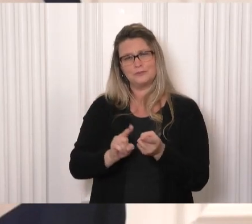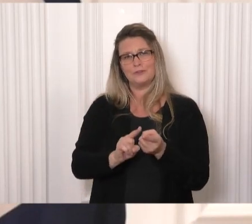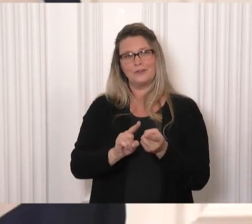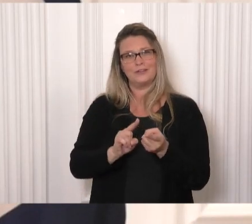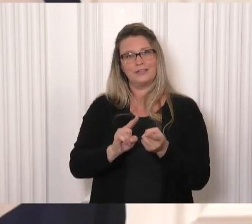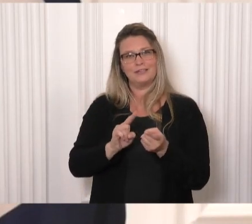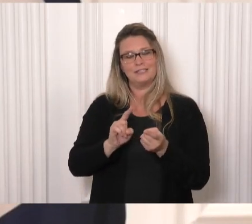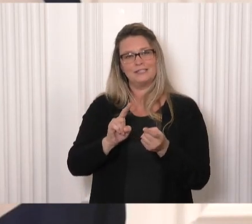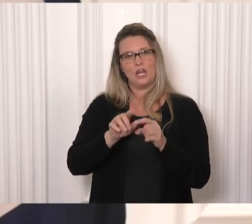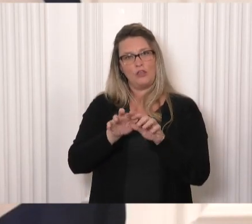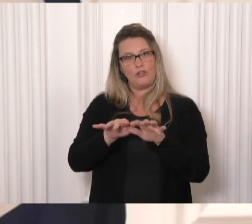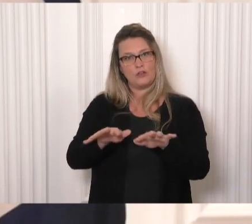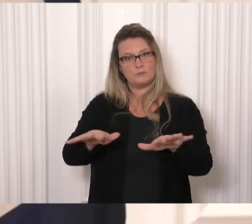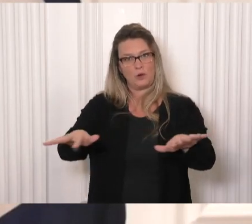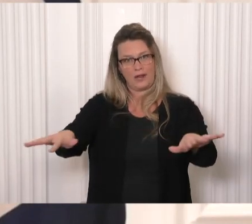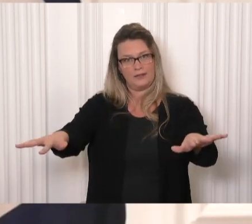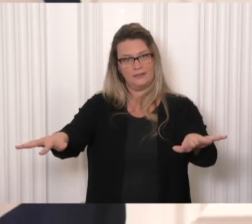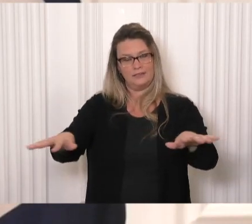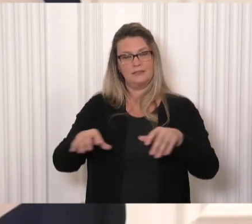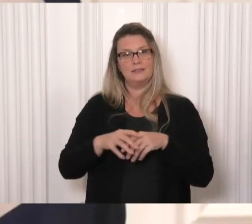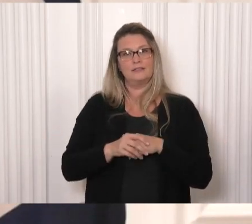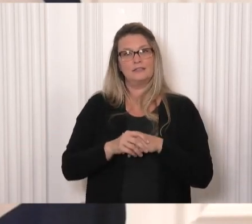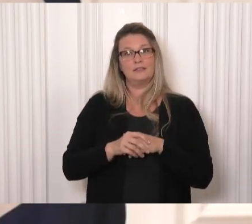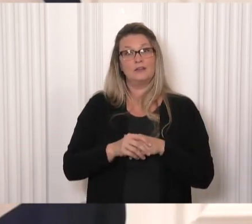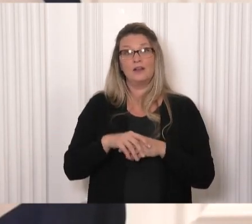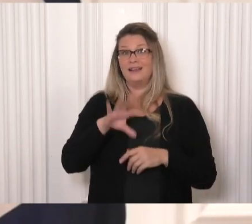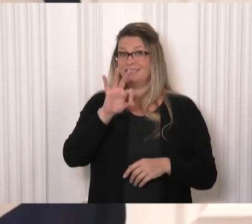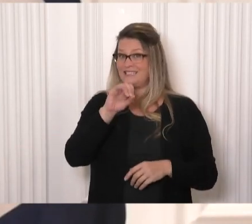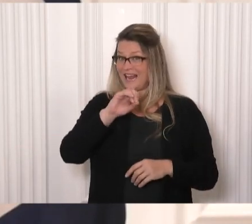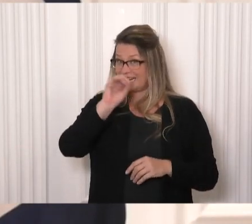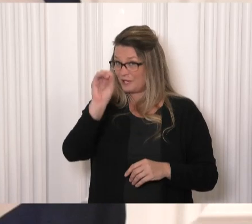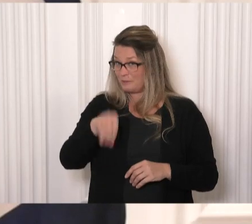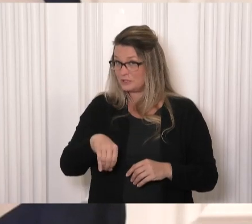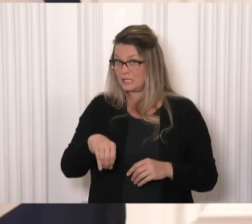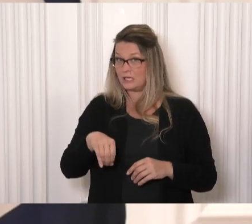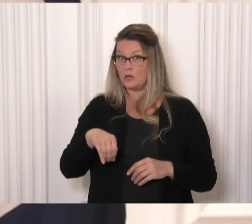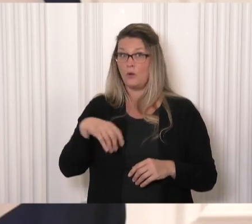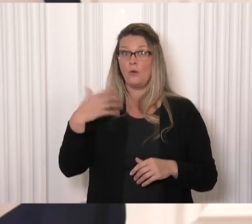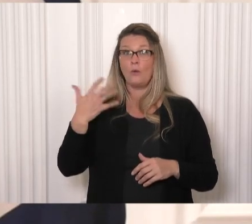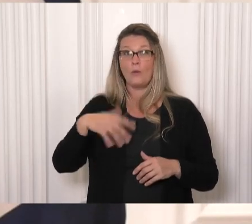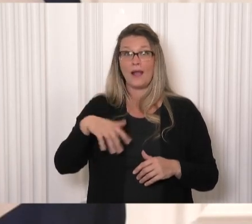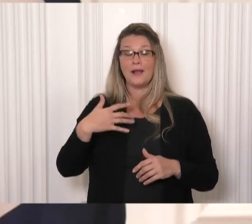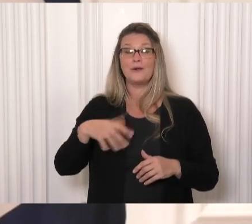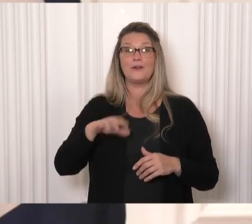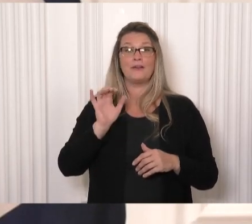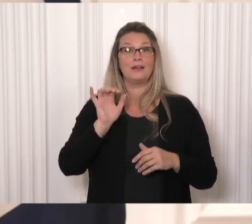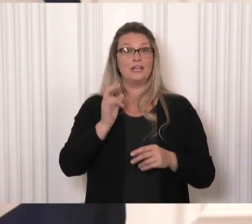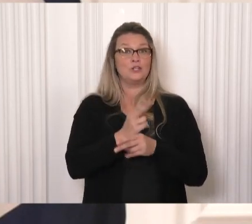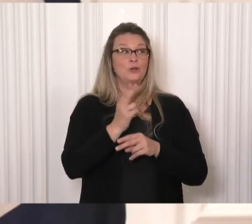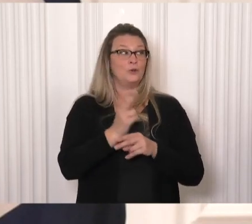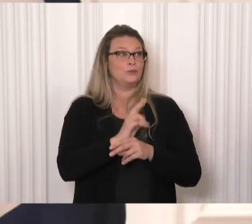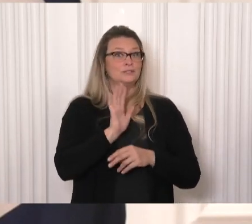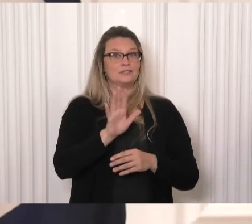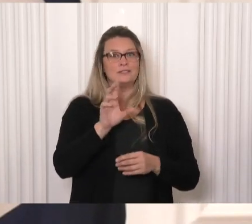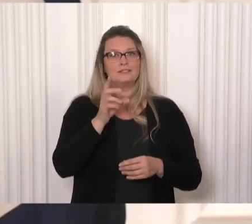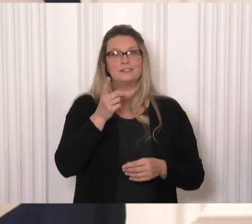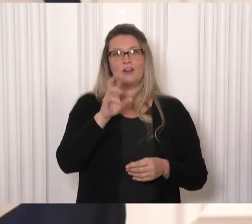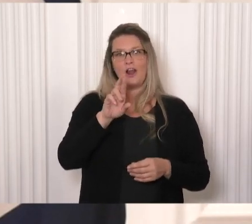that it is manageable. If we could get 90%, and to use Dr. Marsh's, you know,